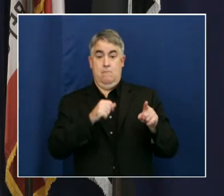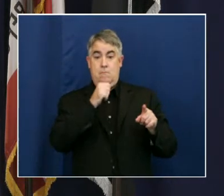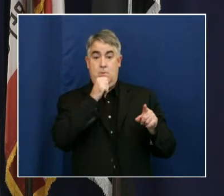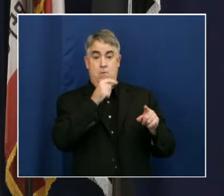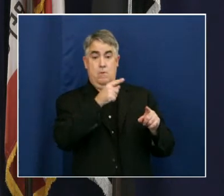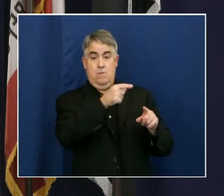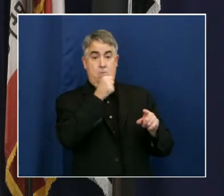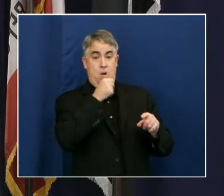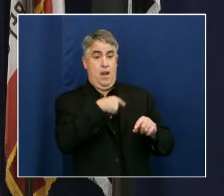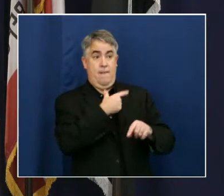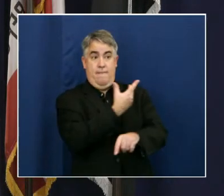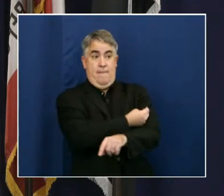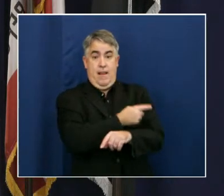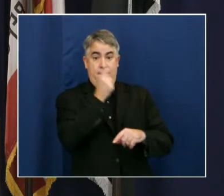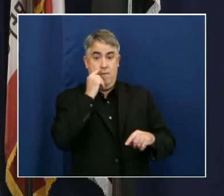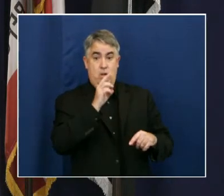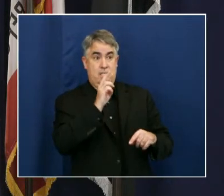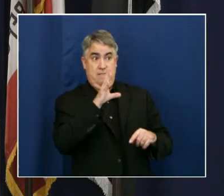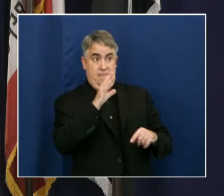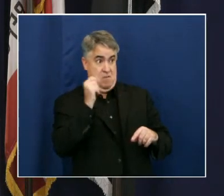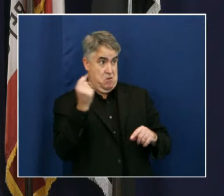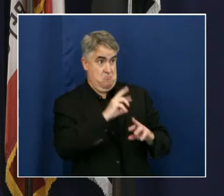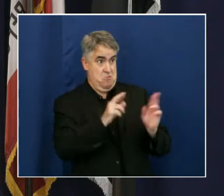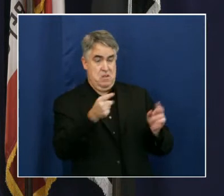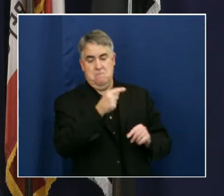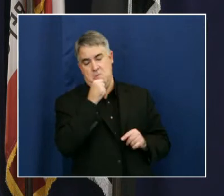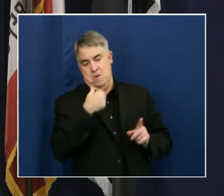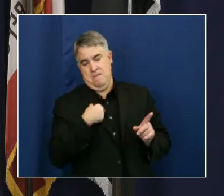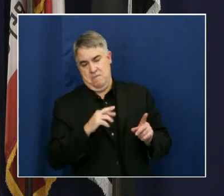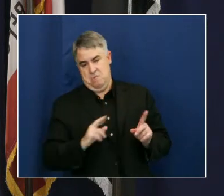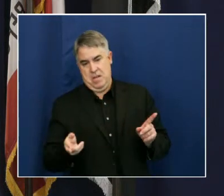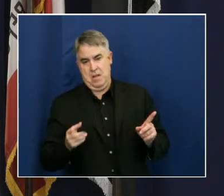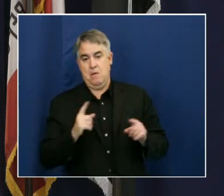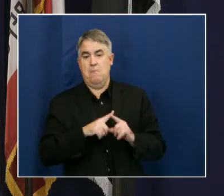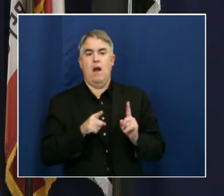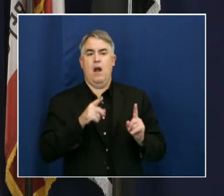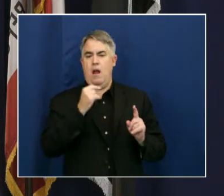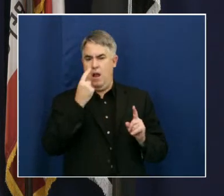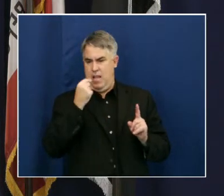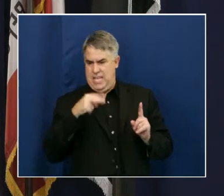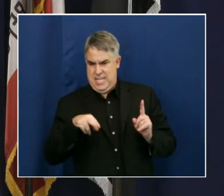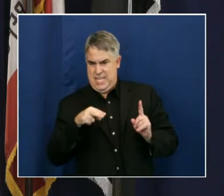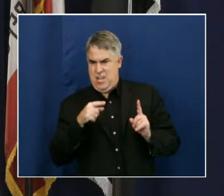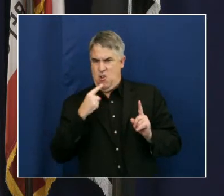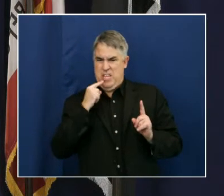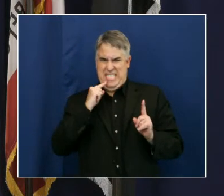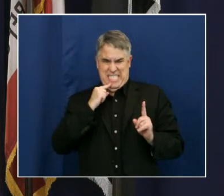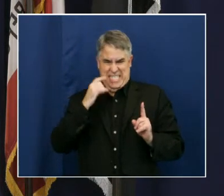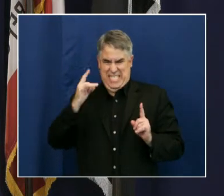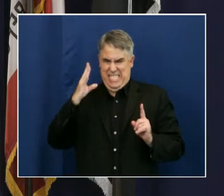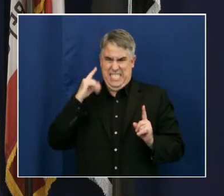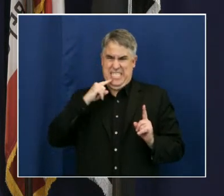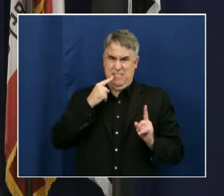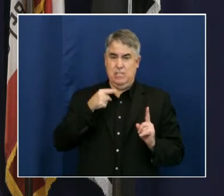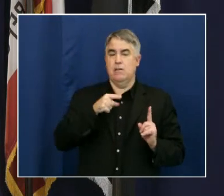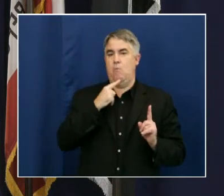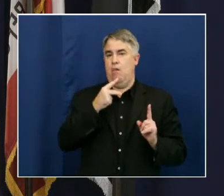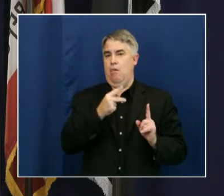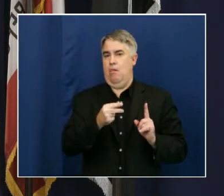of age and older, they will want to look at those that are at highest risk first. We're asking them to do